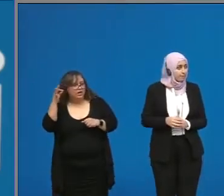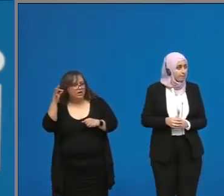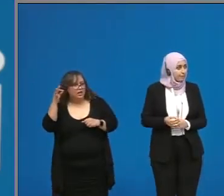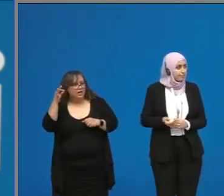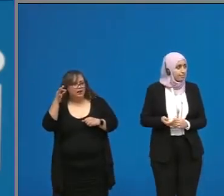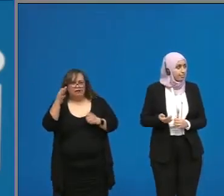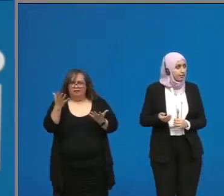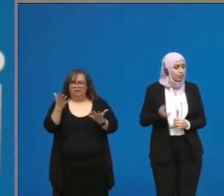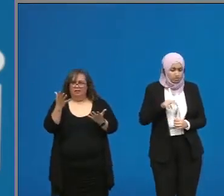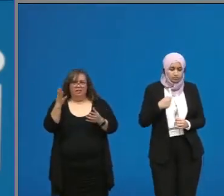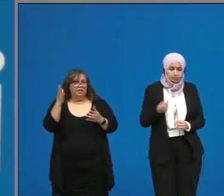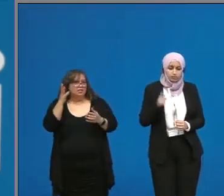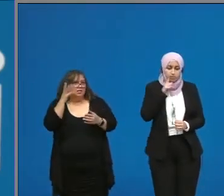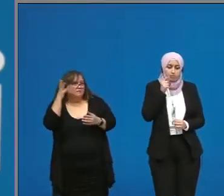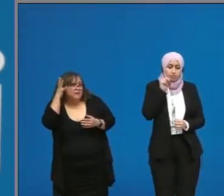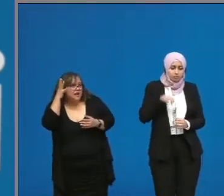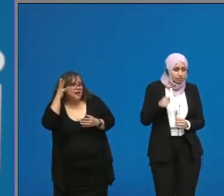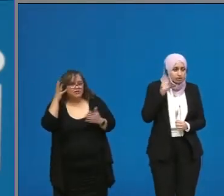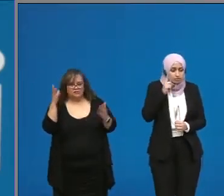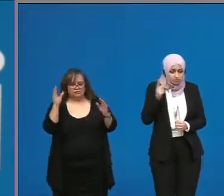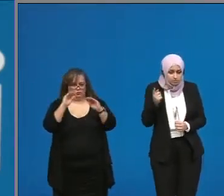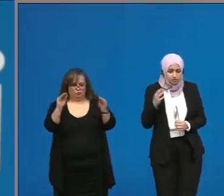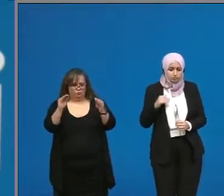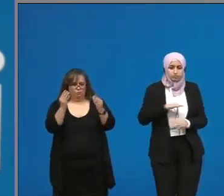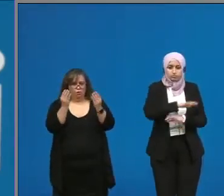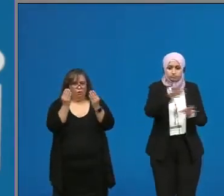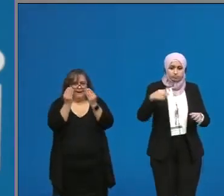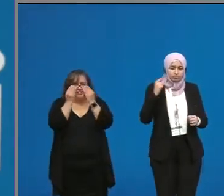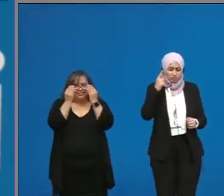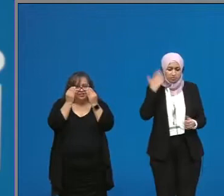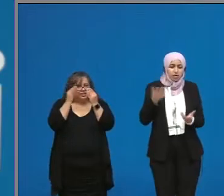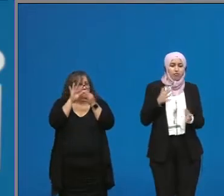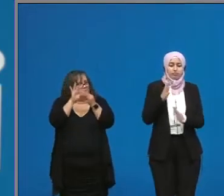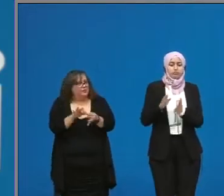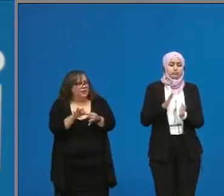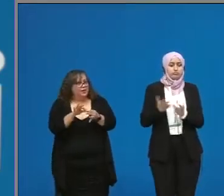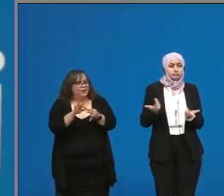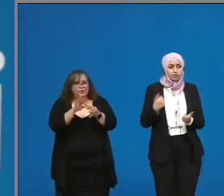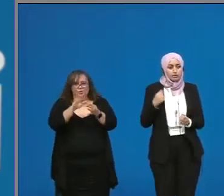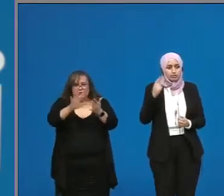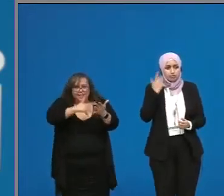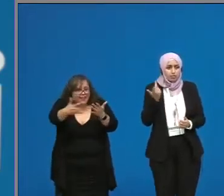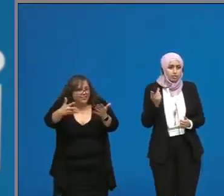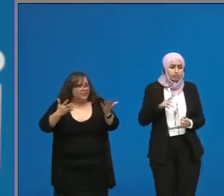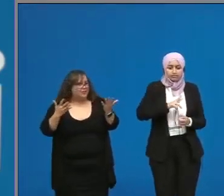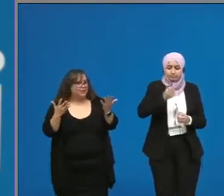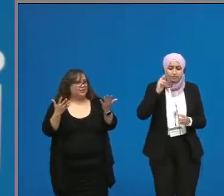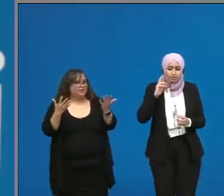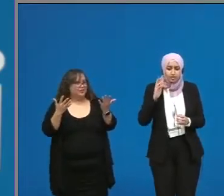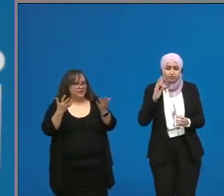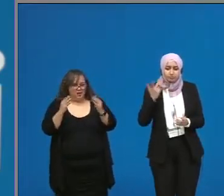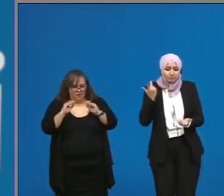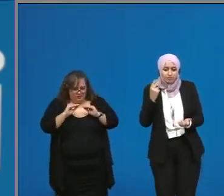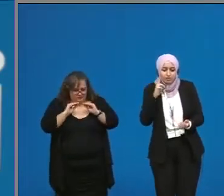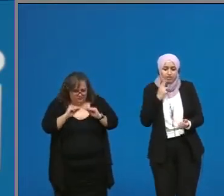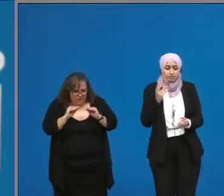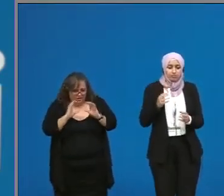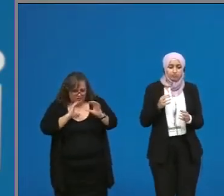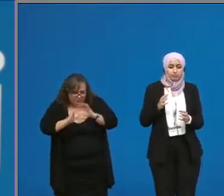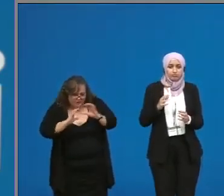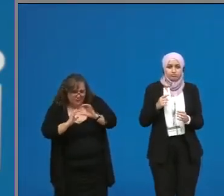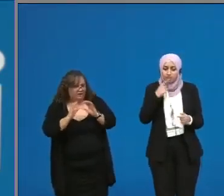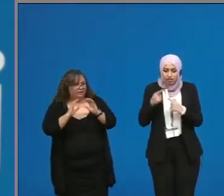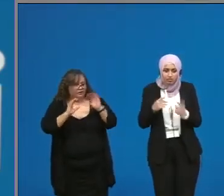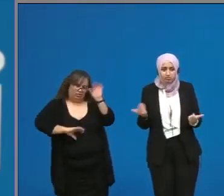about sign language, about deaf culture, about all of that. So that will aggregate this marginalization and this illiteracy.